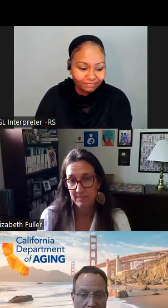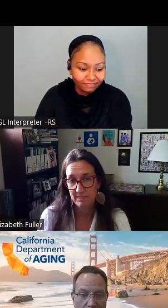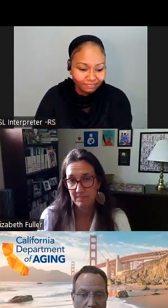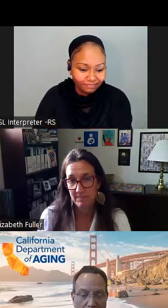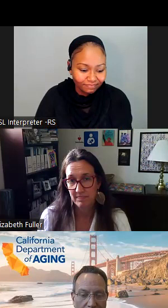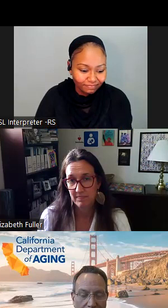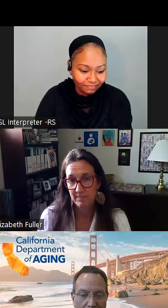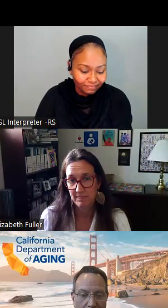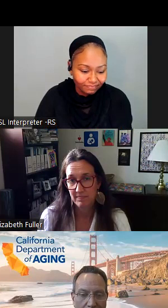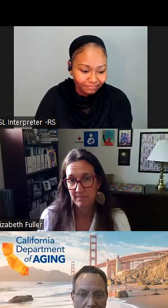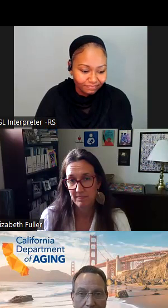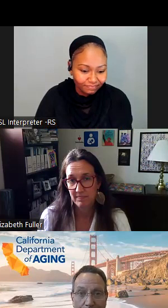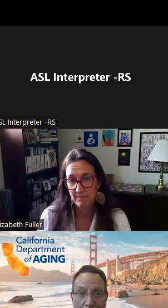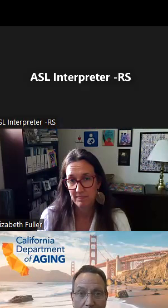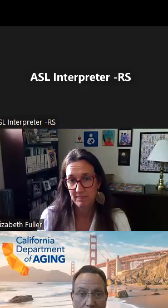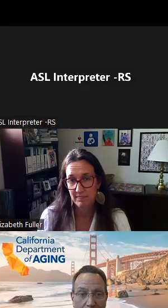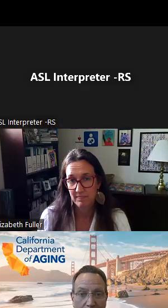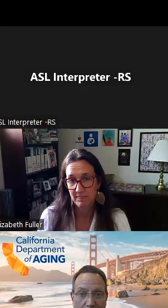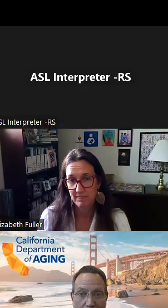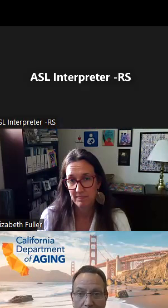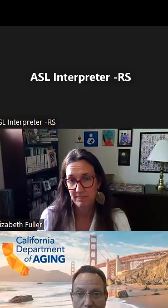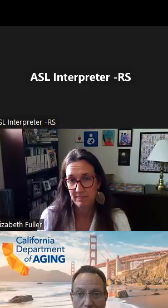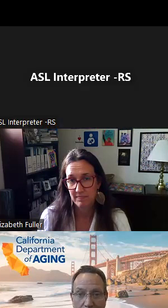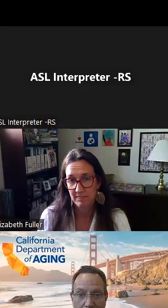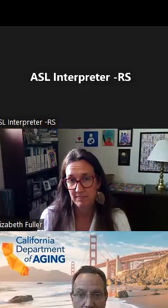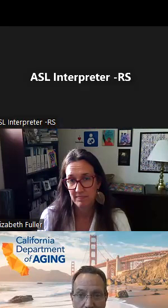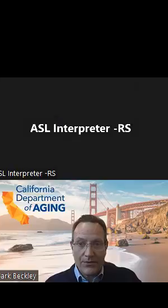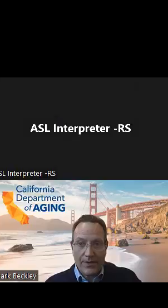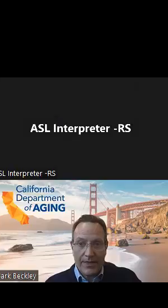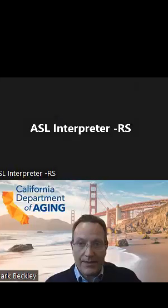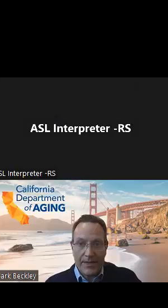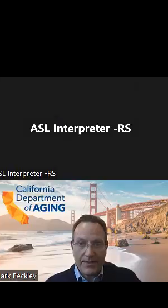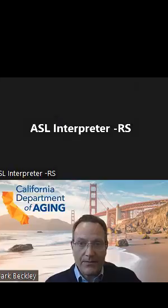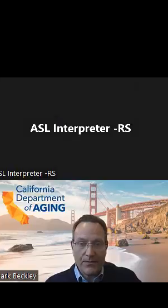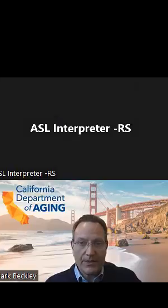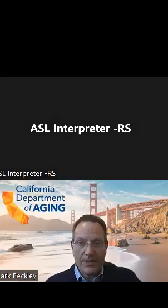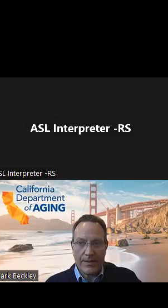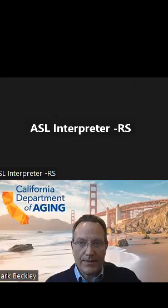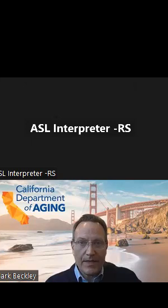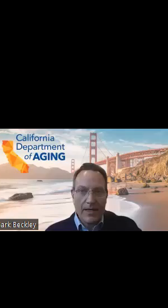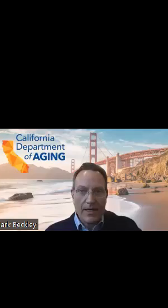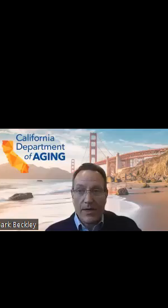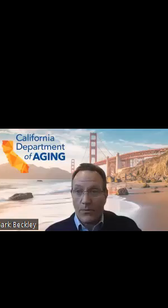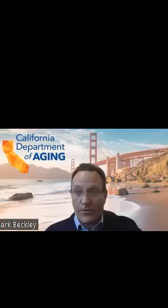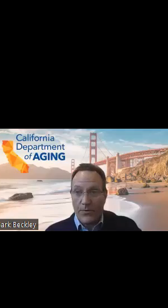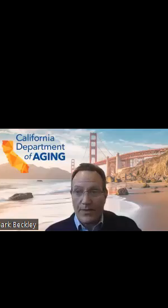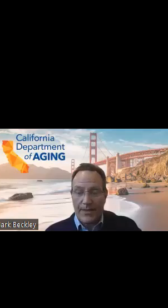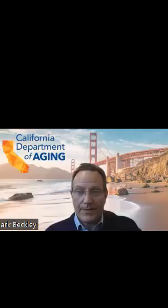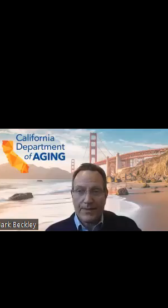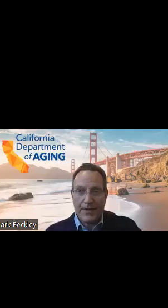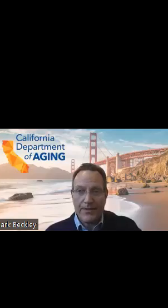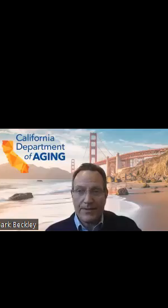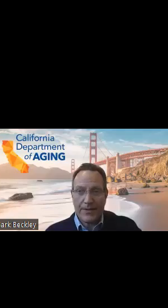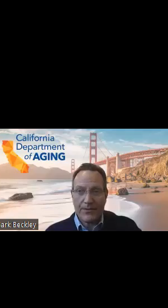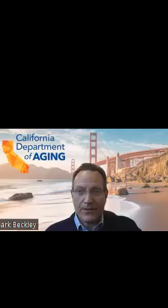We certainly do appreciate it. So what I'd like to do is to transition to our next section, which is on workgroup